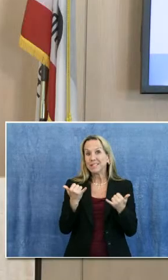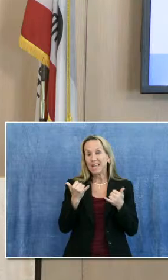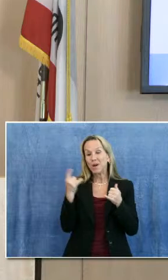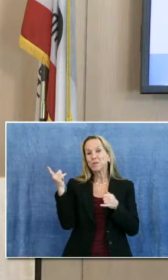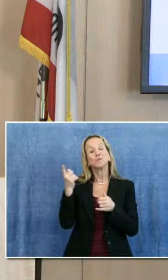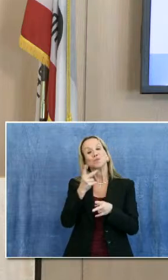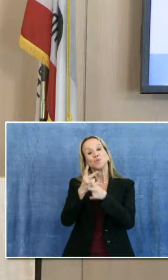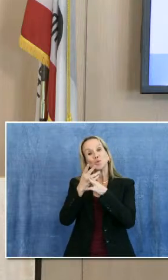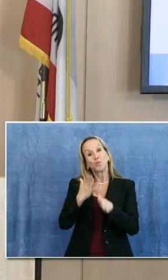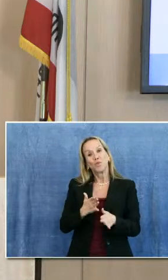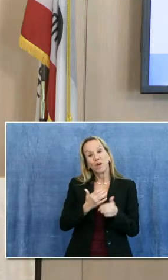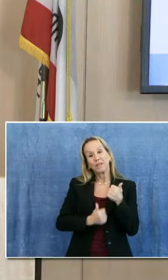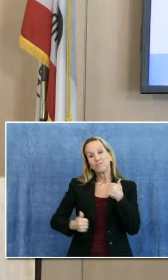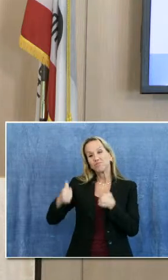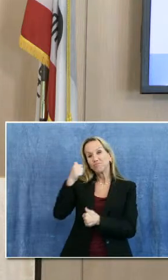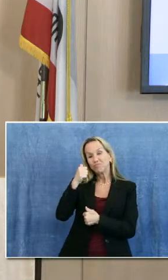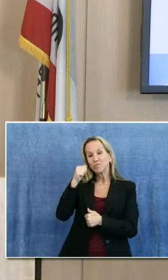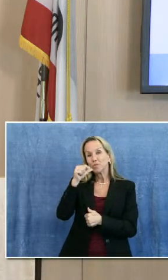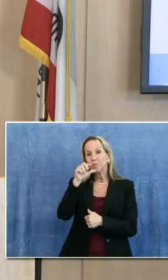Cox. Thank you so much.